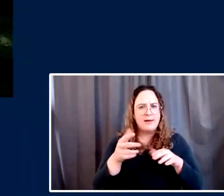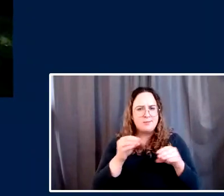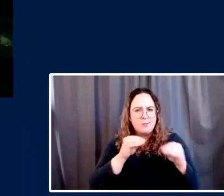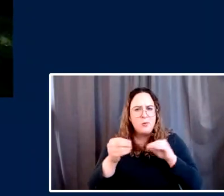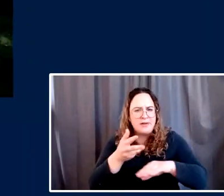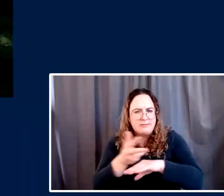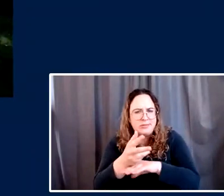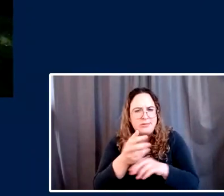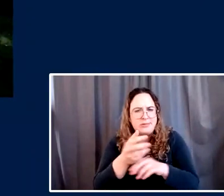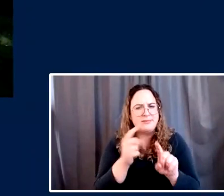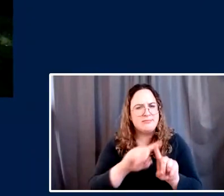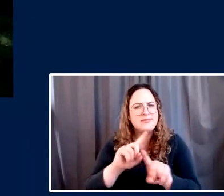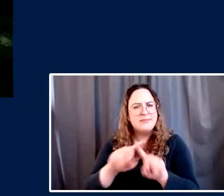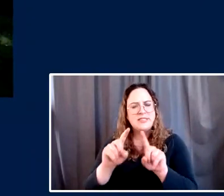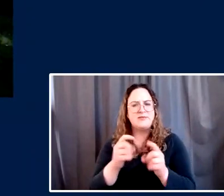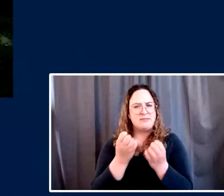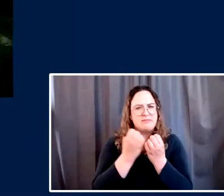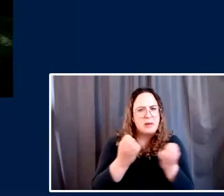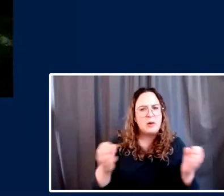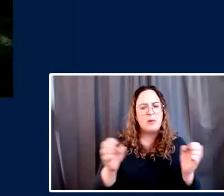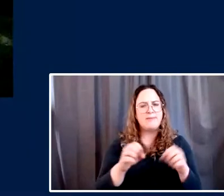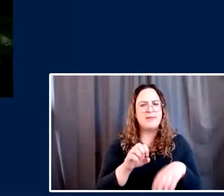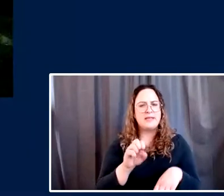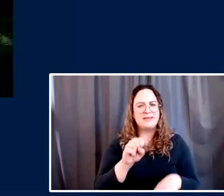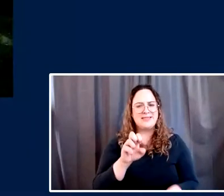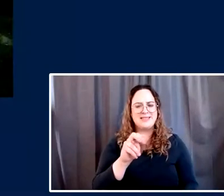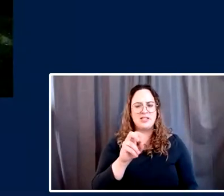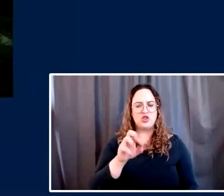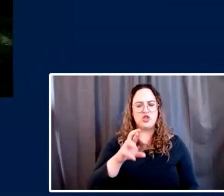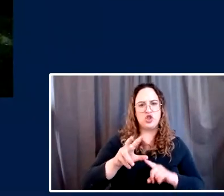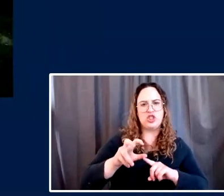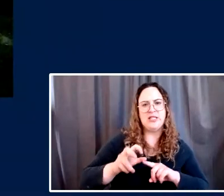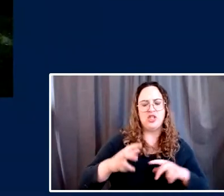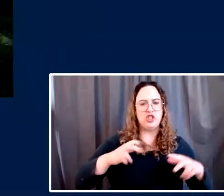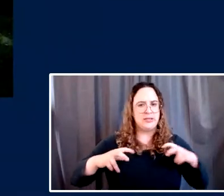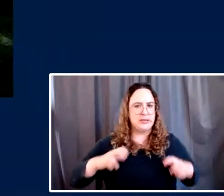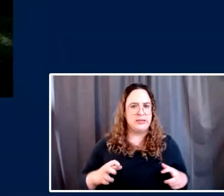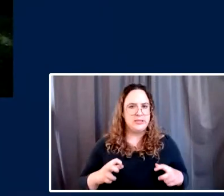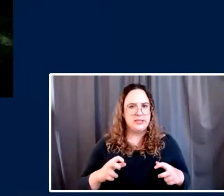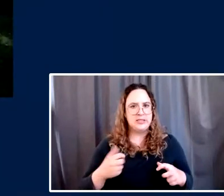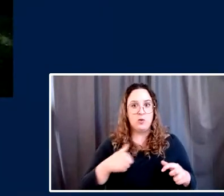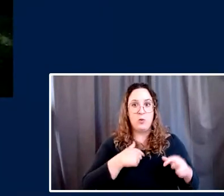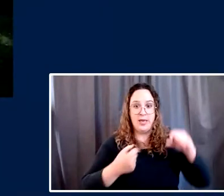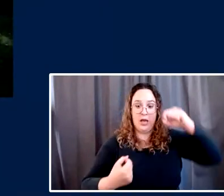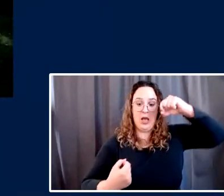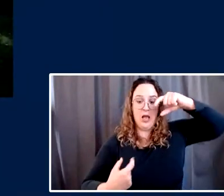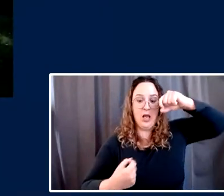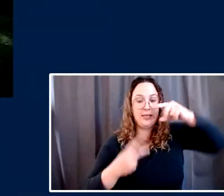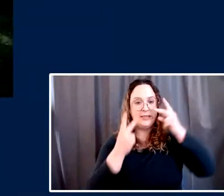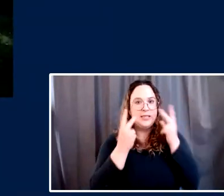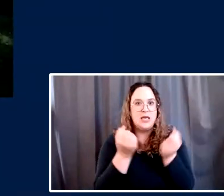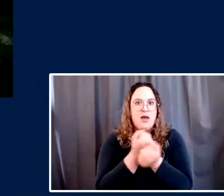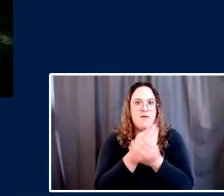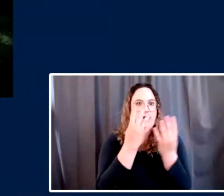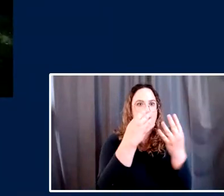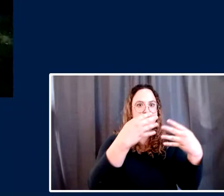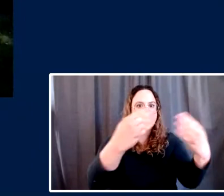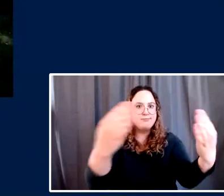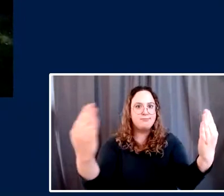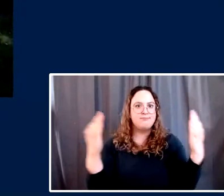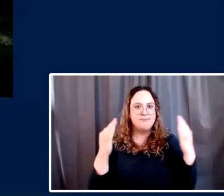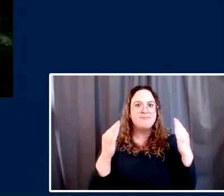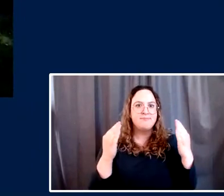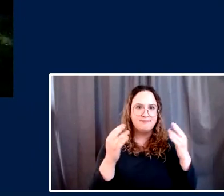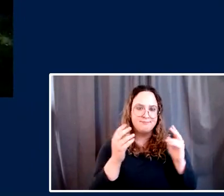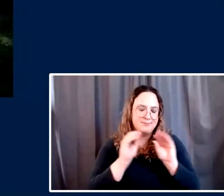need to perform the tasks that we do for our scientists, like we're doing this week out here at Sur Ridge. The